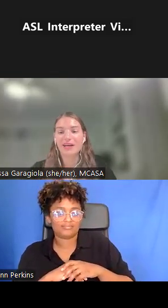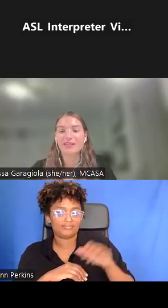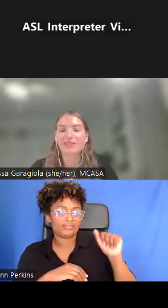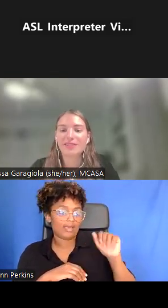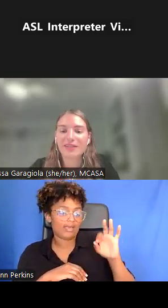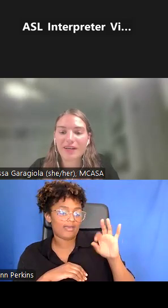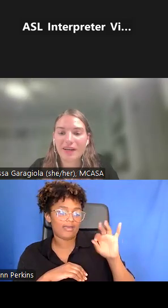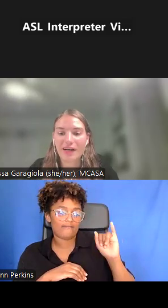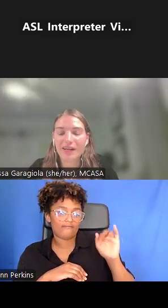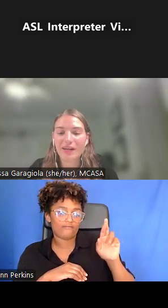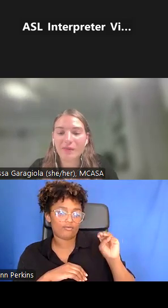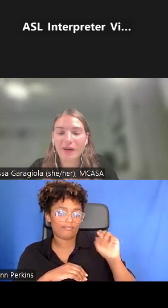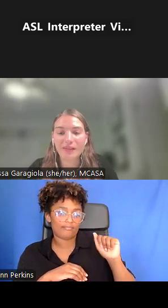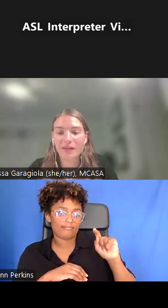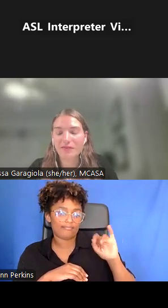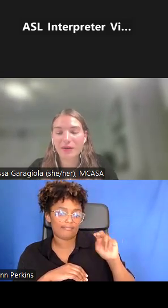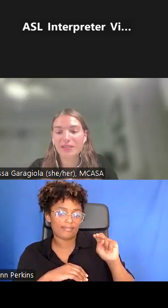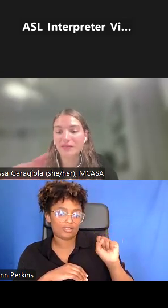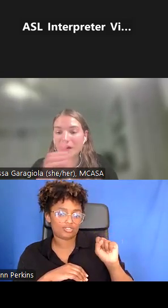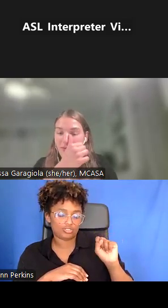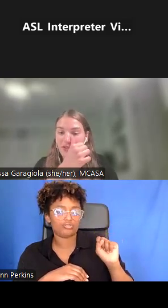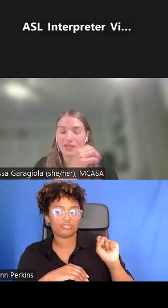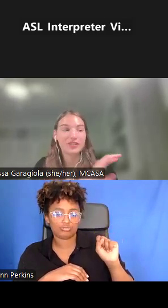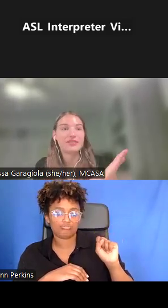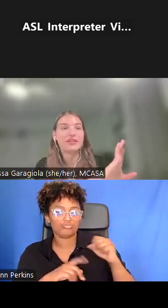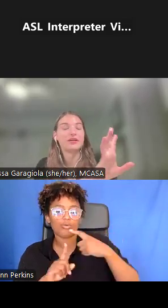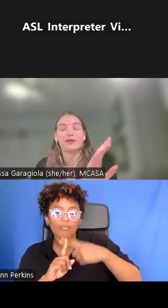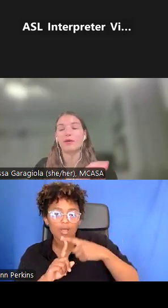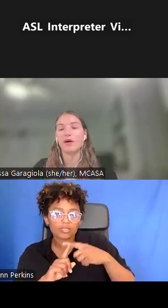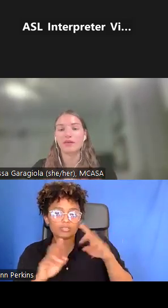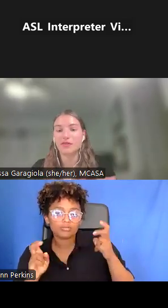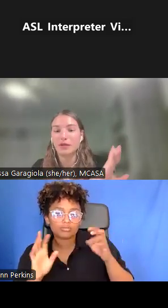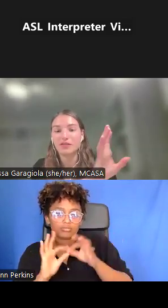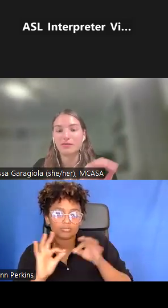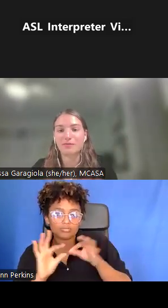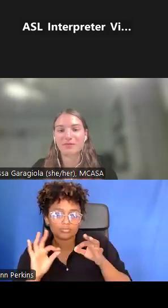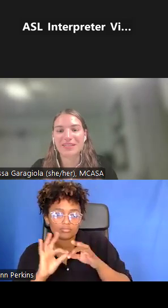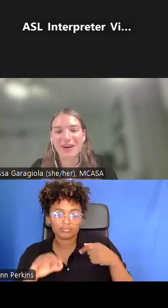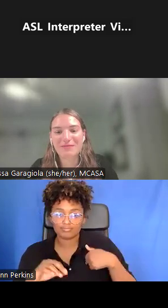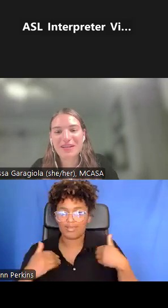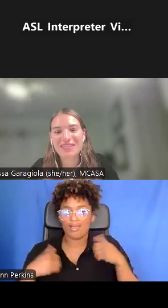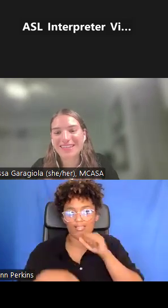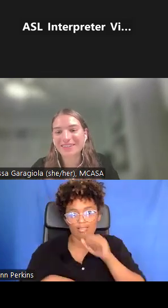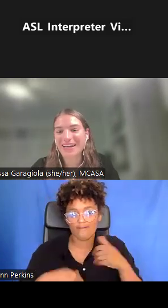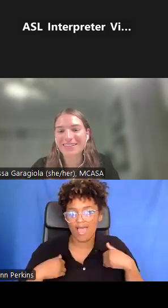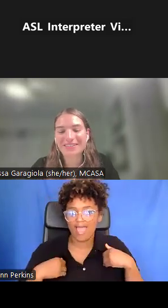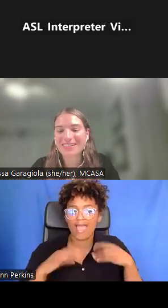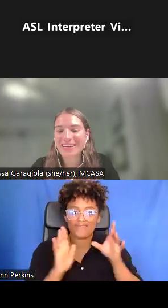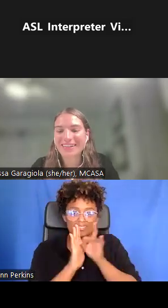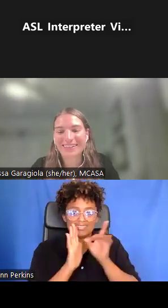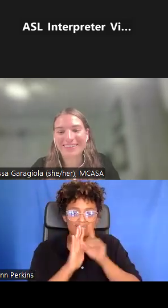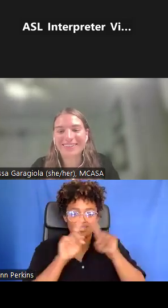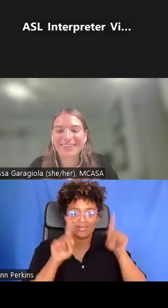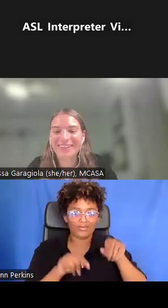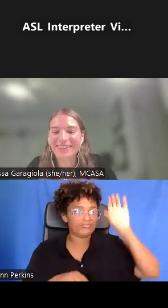Affirmations. Yes. I love positive affirmations. I actually have sticky notes on my wall of just a bunch of positive affirmations that I look at during the